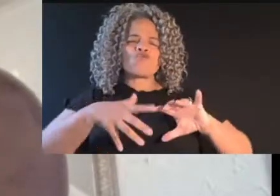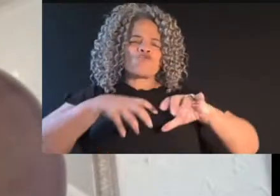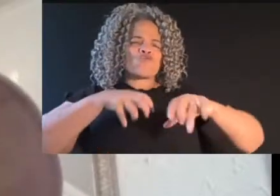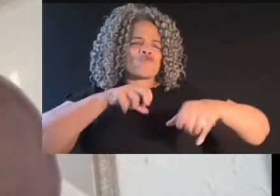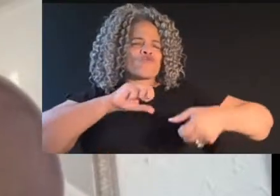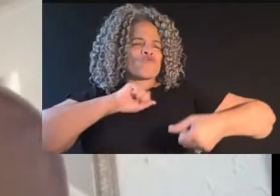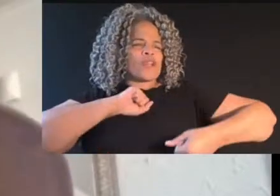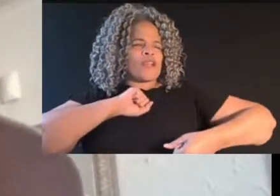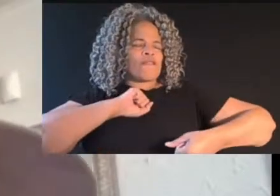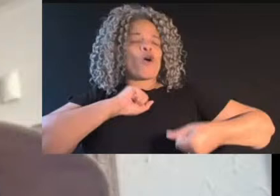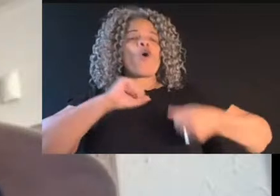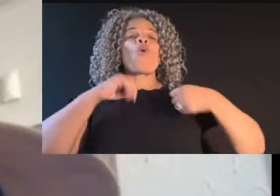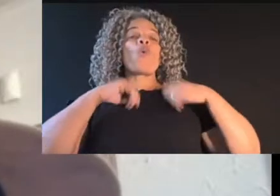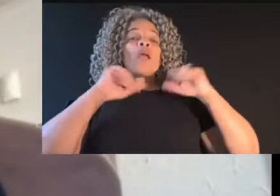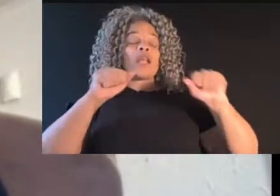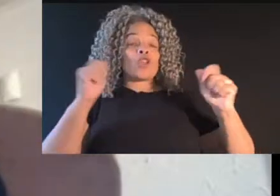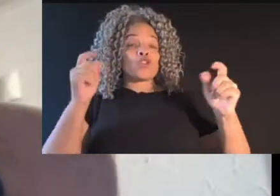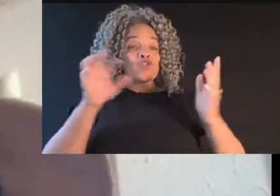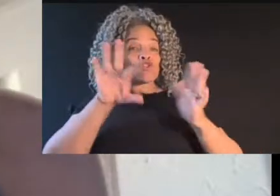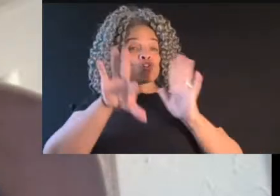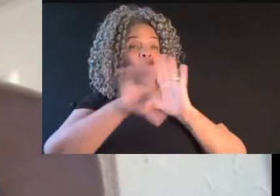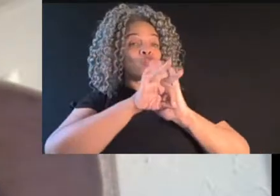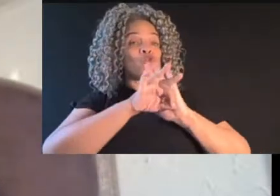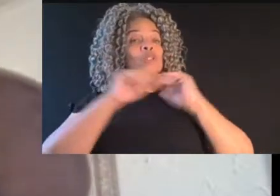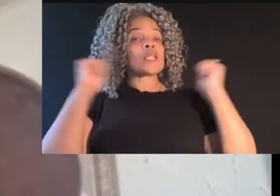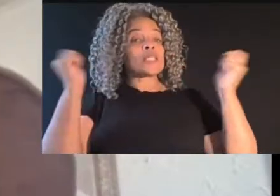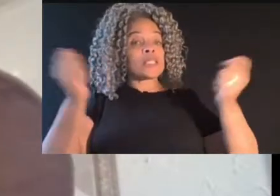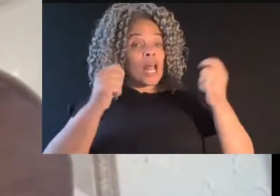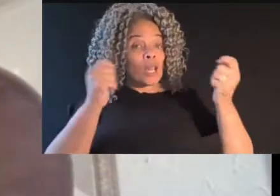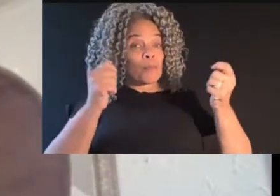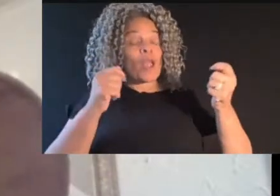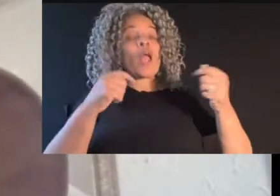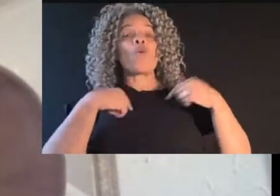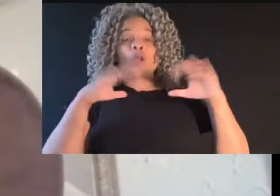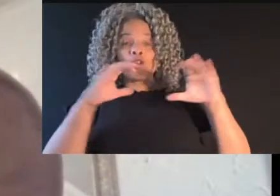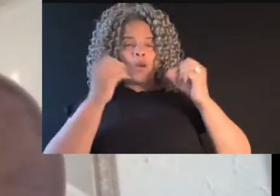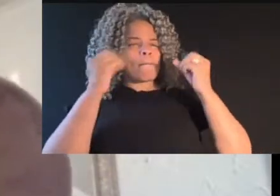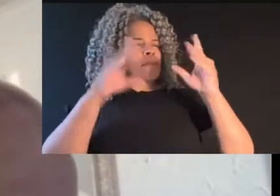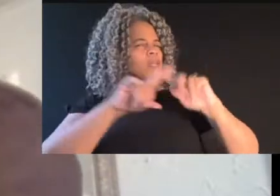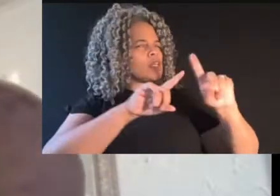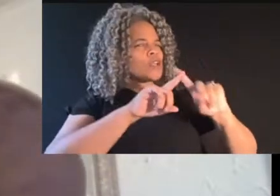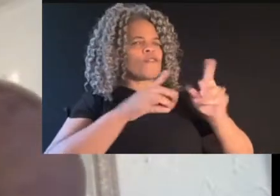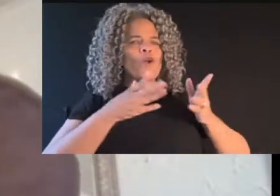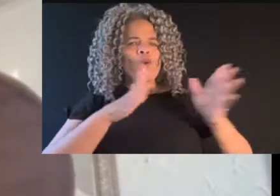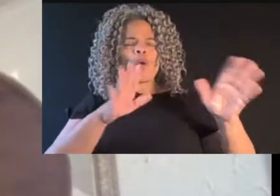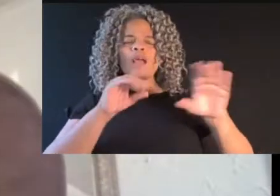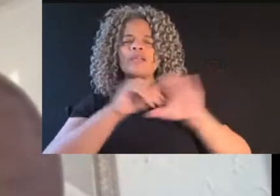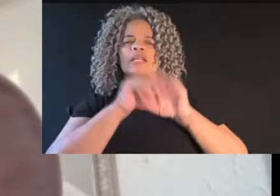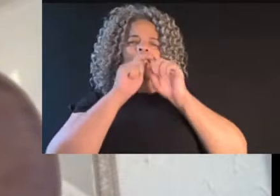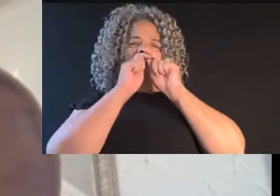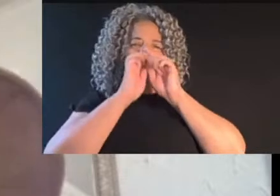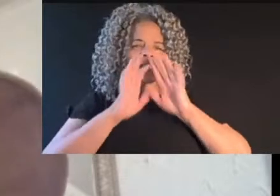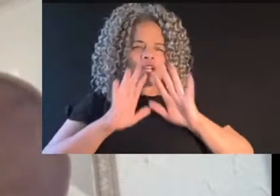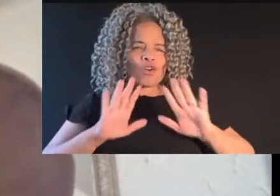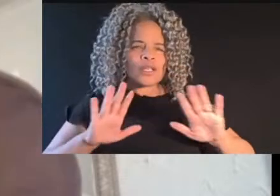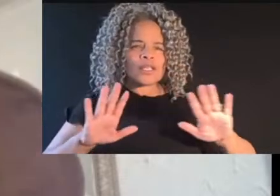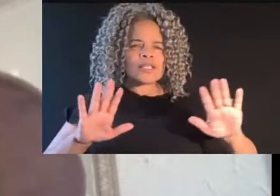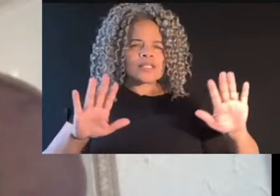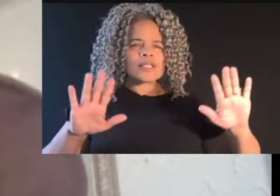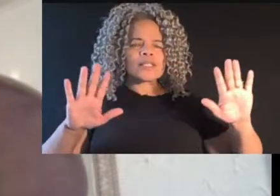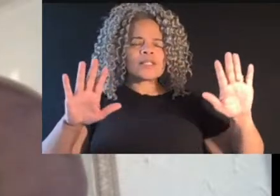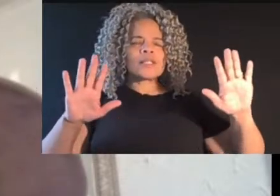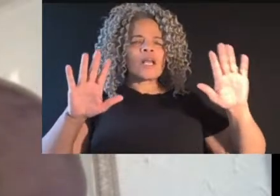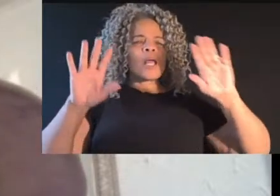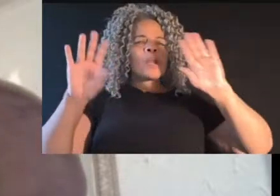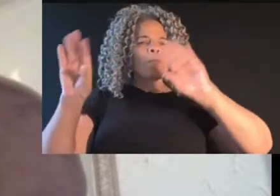can choose to celebrate. And we can do that in lots of ways. We can do it in stillness or in